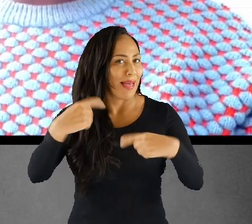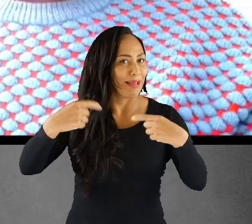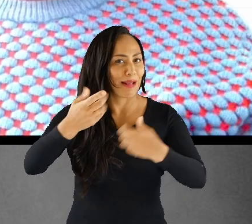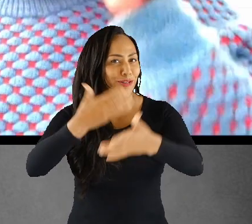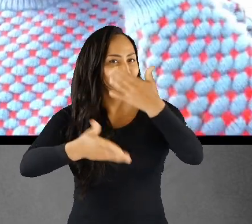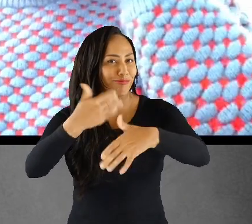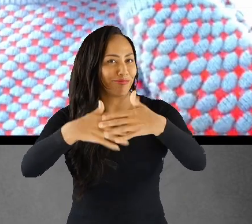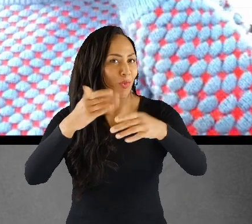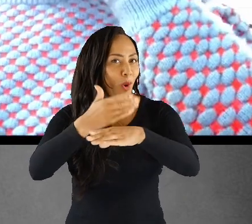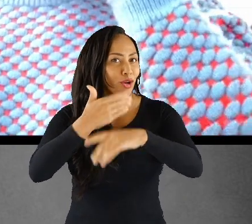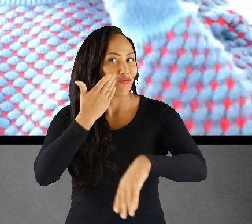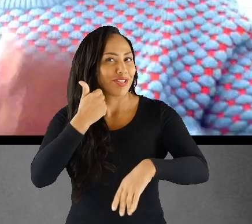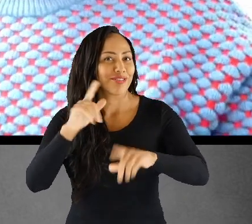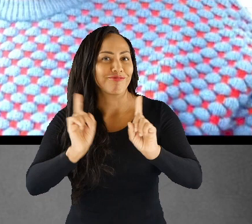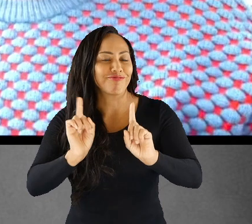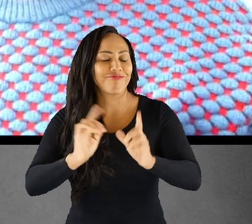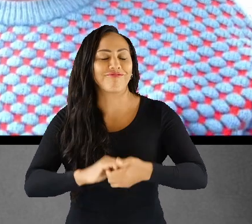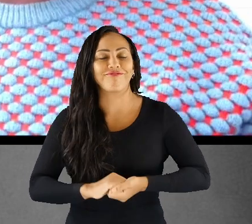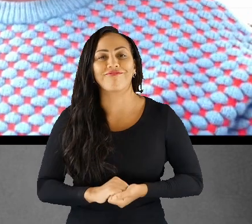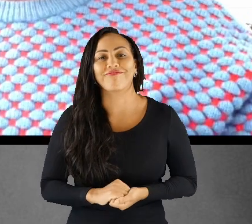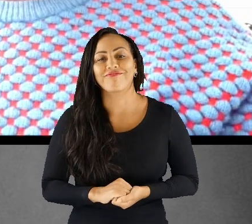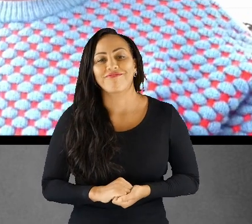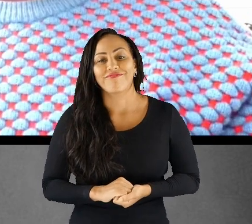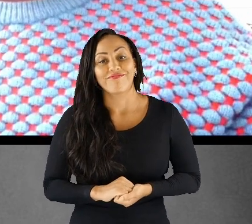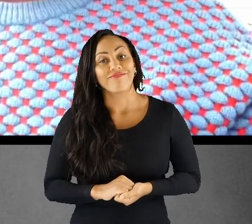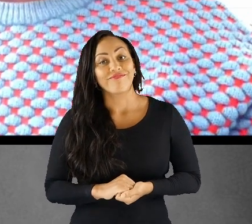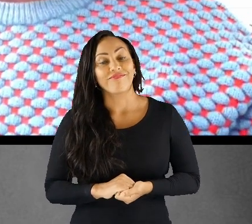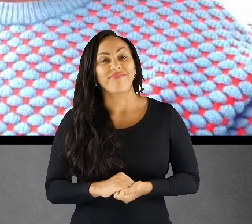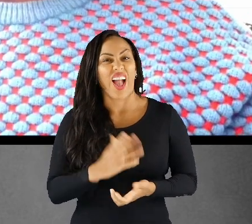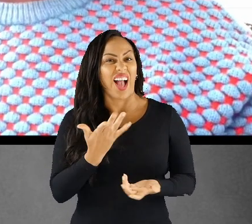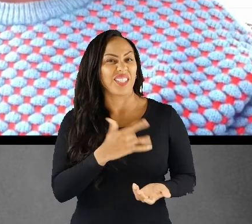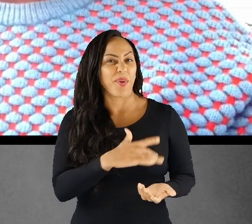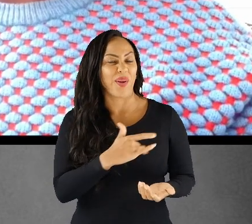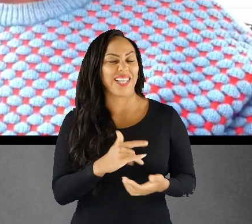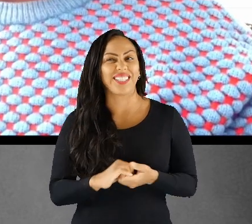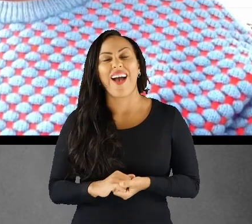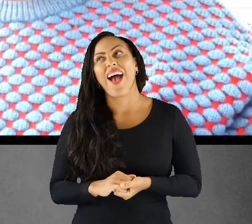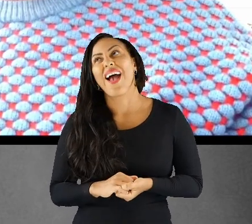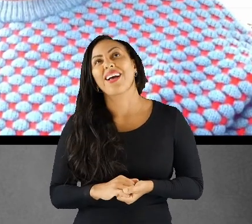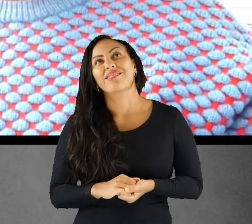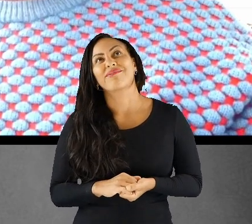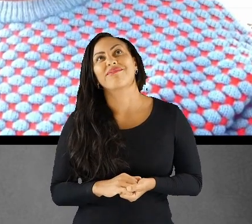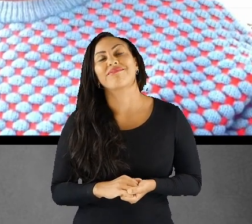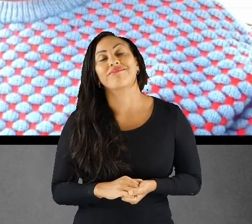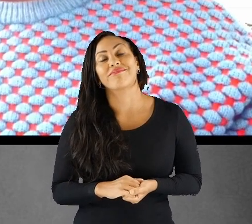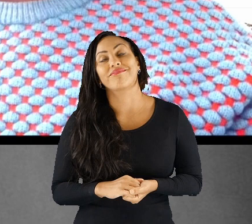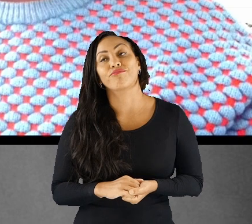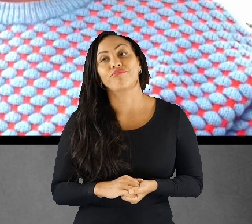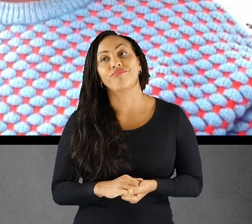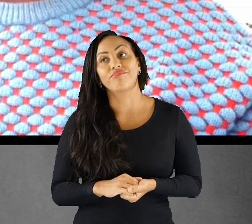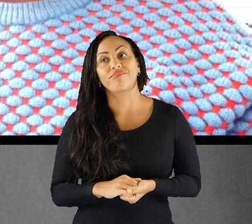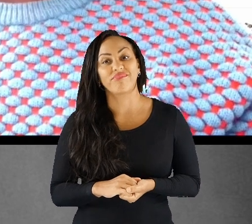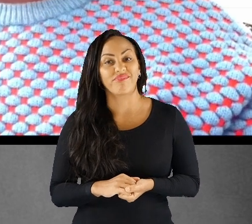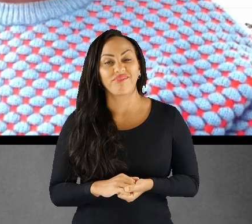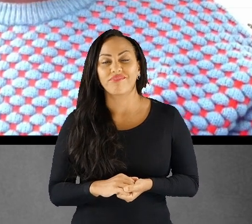you able to talk about it? Yeah, no, Latest work. Yeah, to be honest, it's